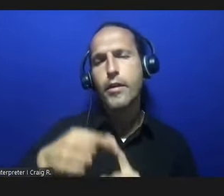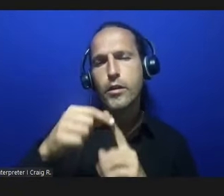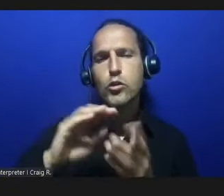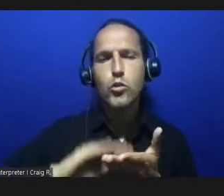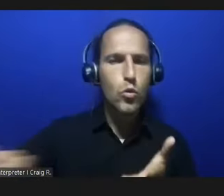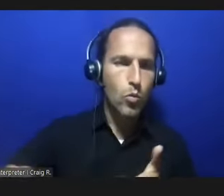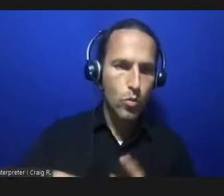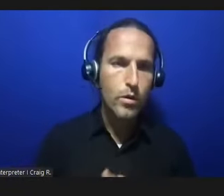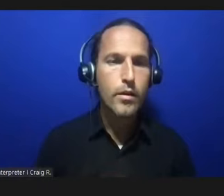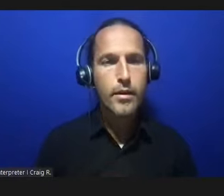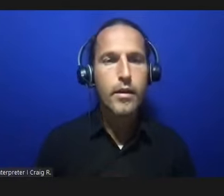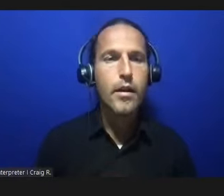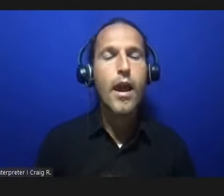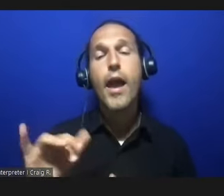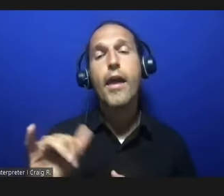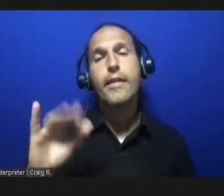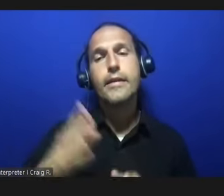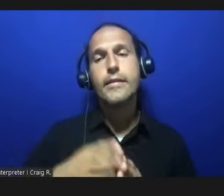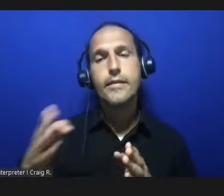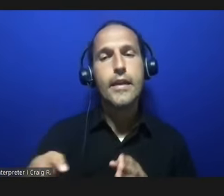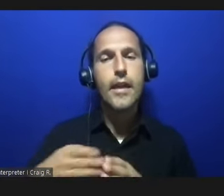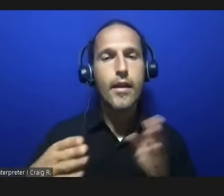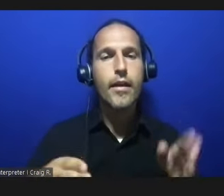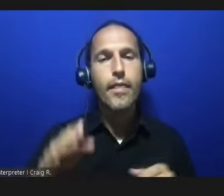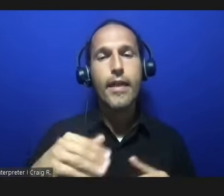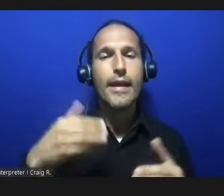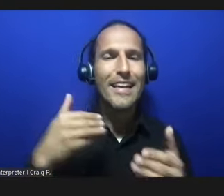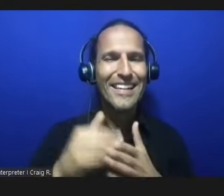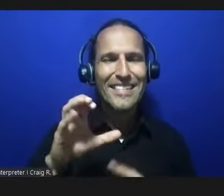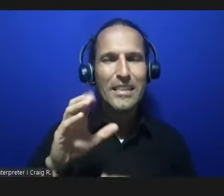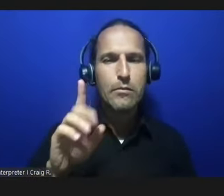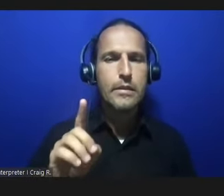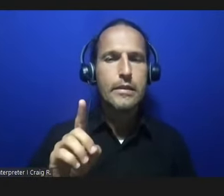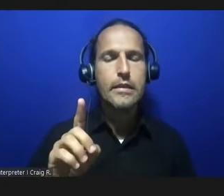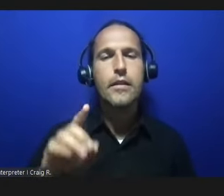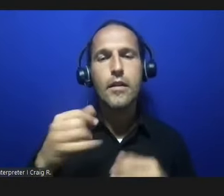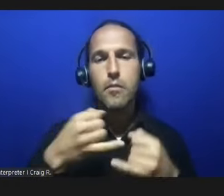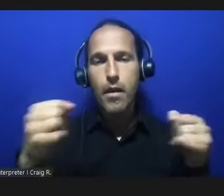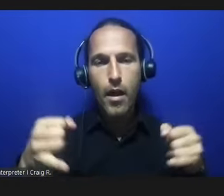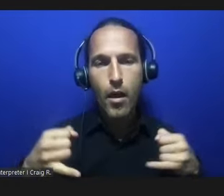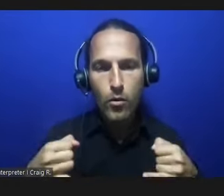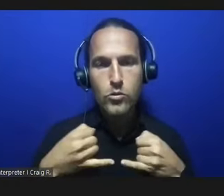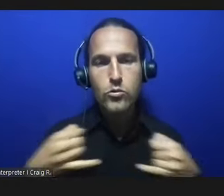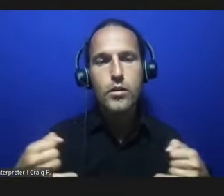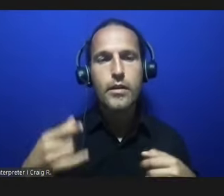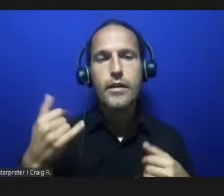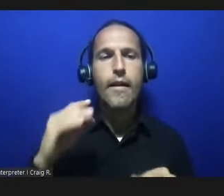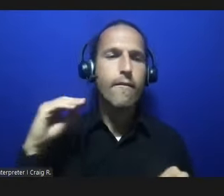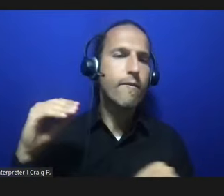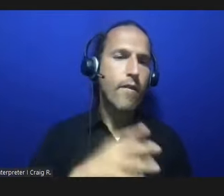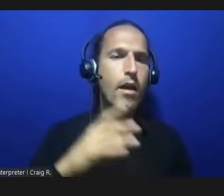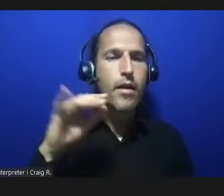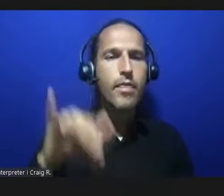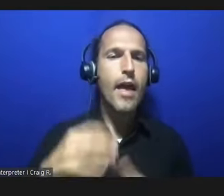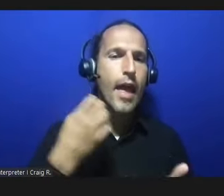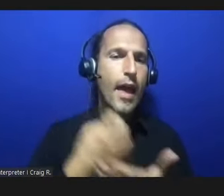earlier, and neighborhoods near the Central Business District boundary where the project could have social, economic, or environmental effects.